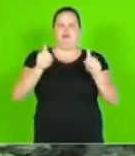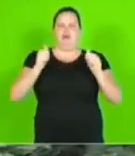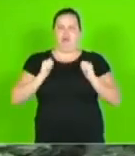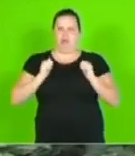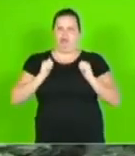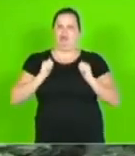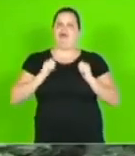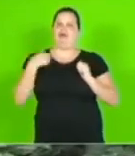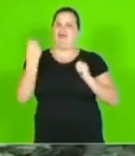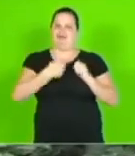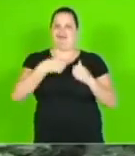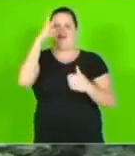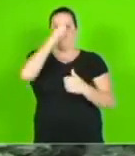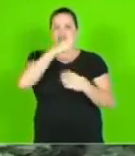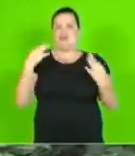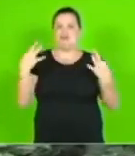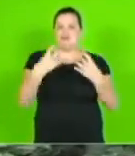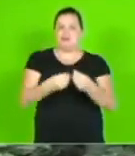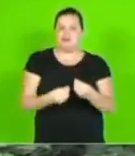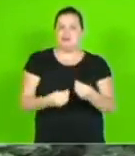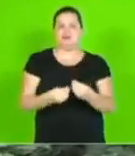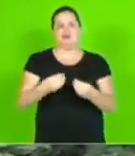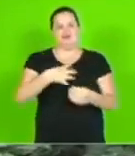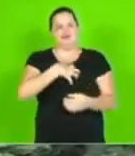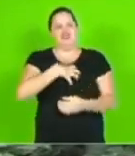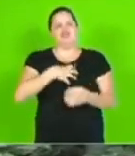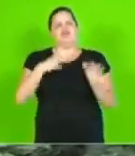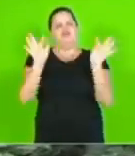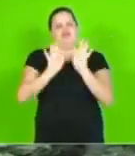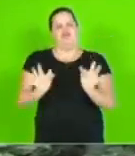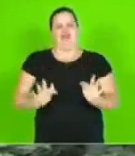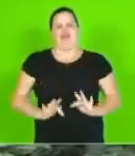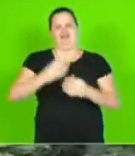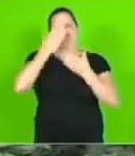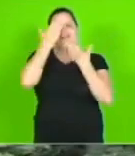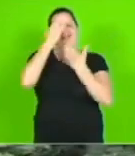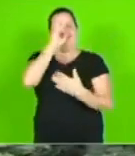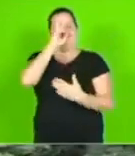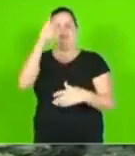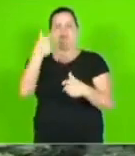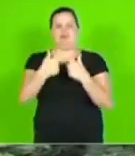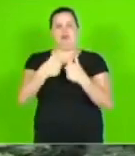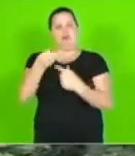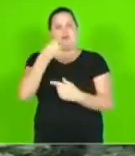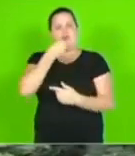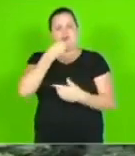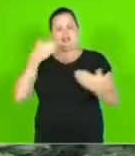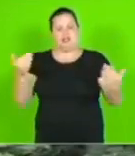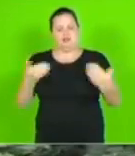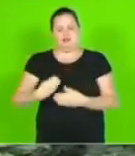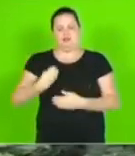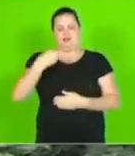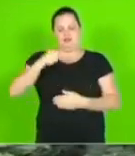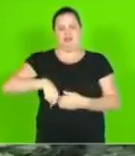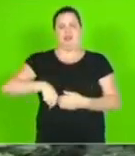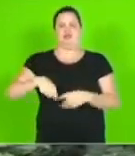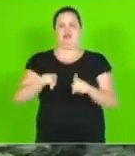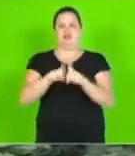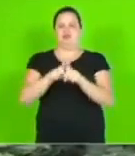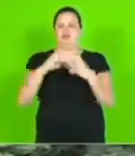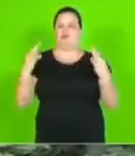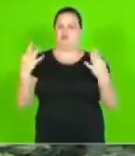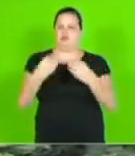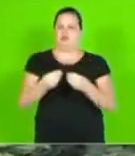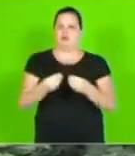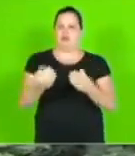We have learned many things at this Manai, in this seminar, and we are so happy that we have had this chance to